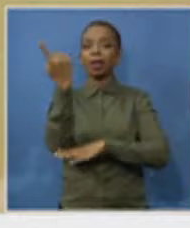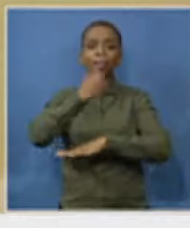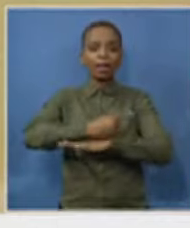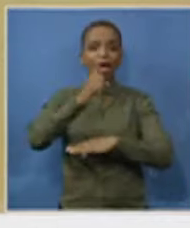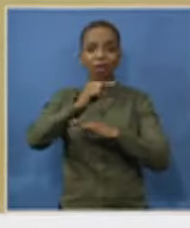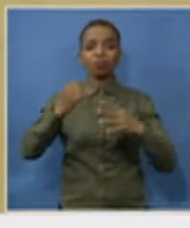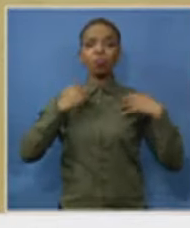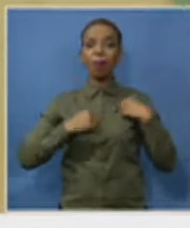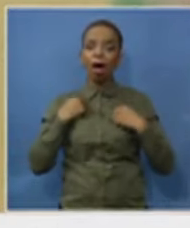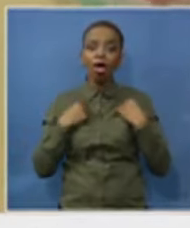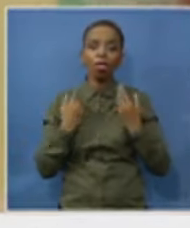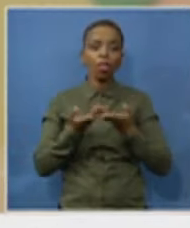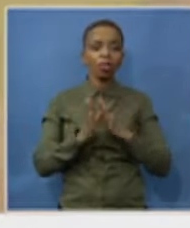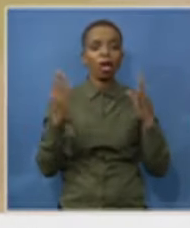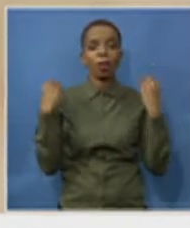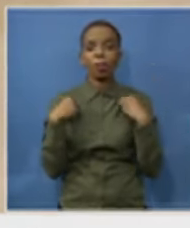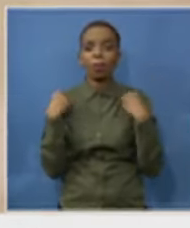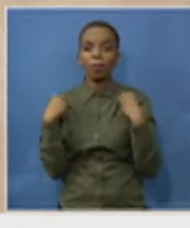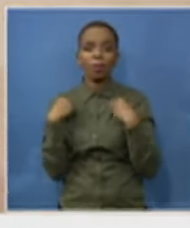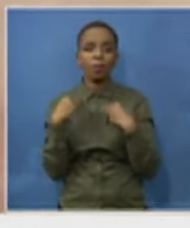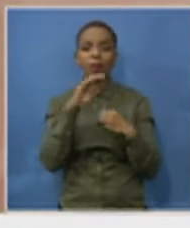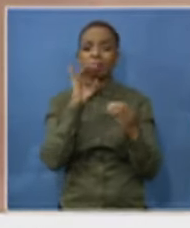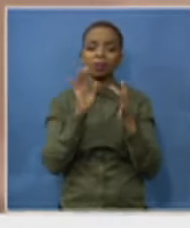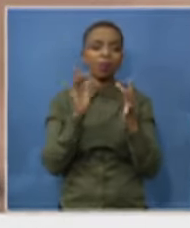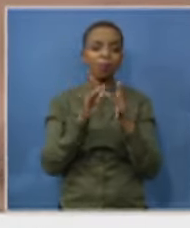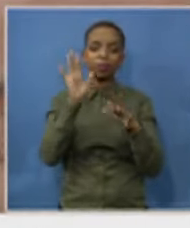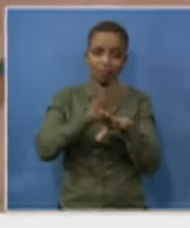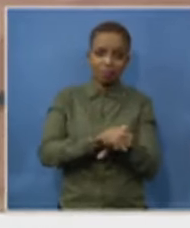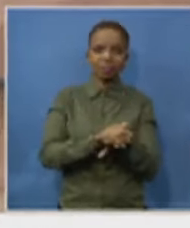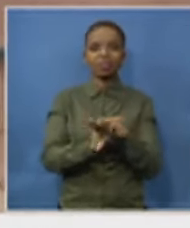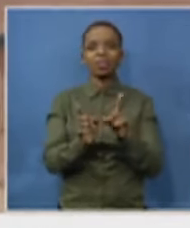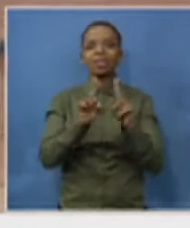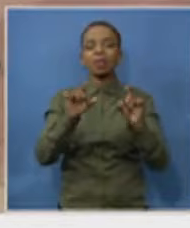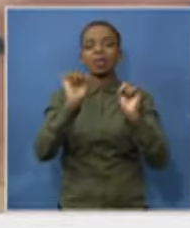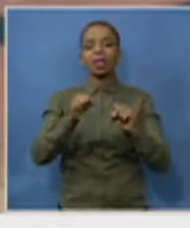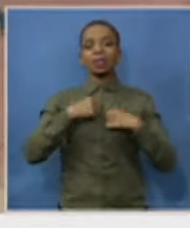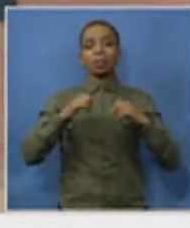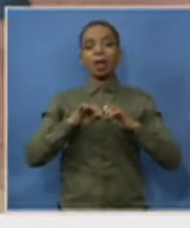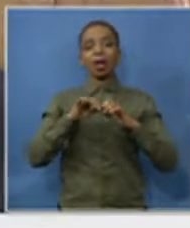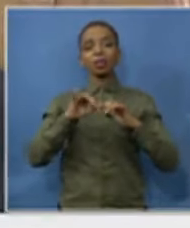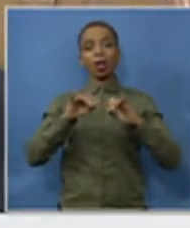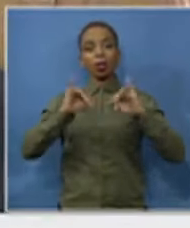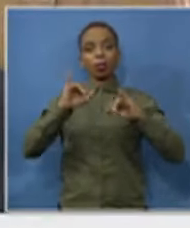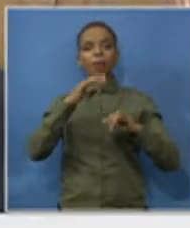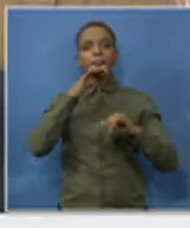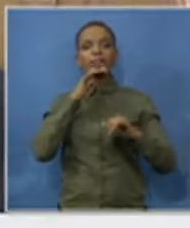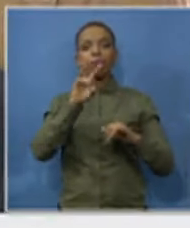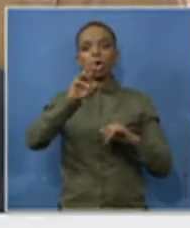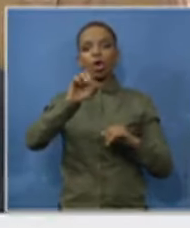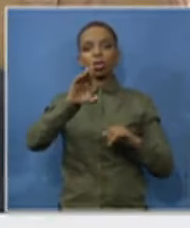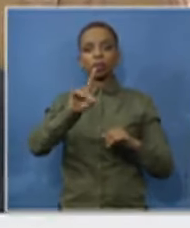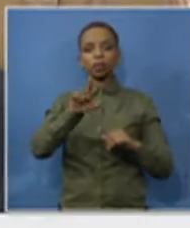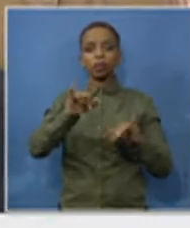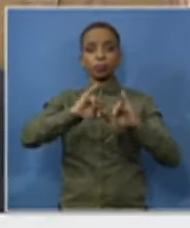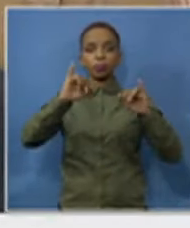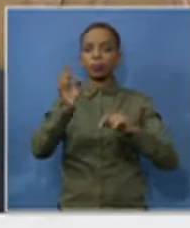get dressed, and there's very close contact. Although my ward wasn't that complicated because it's a traumatology ward, there was an